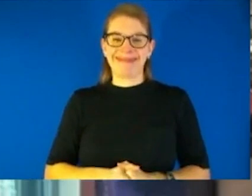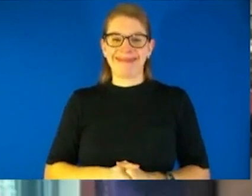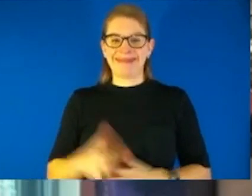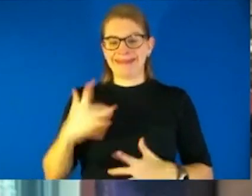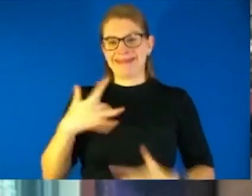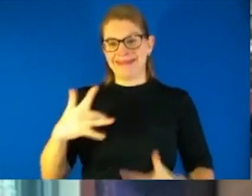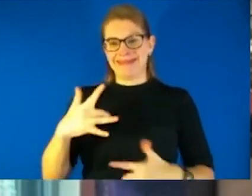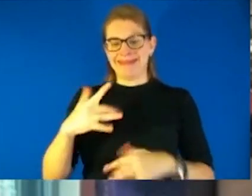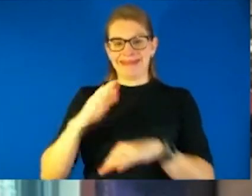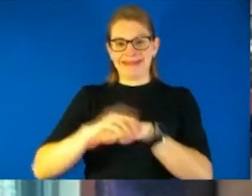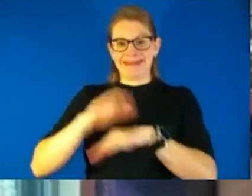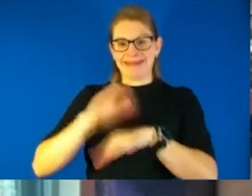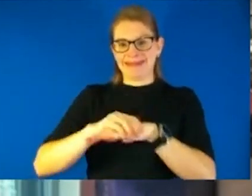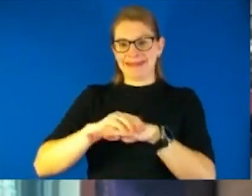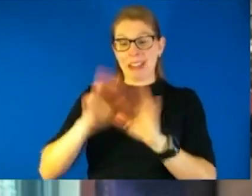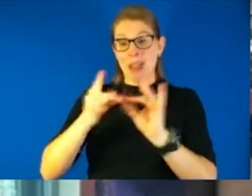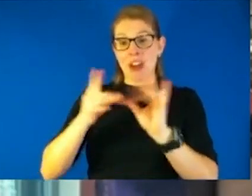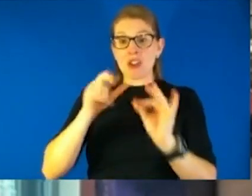motto is don't panic.